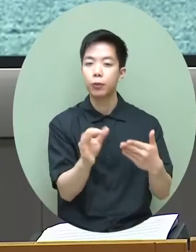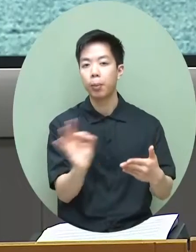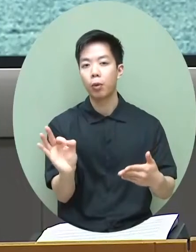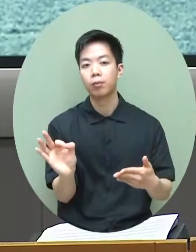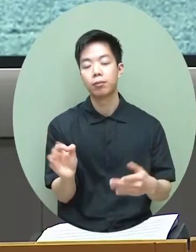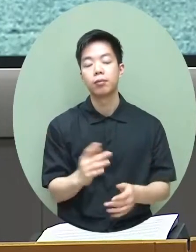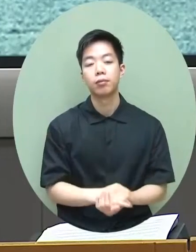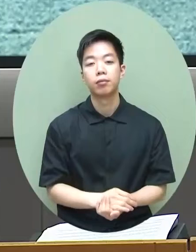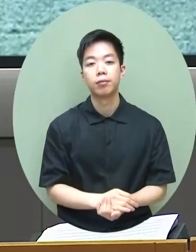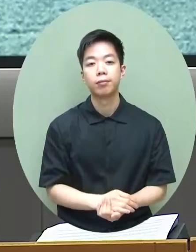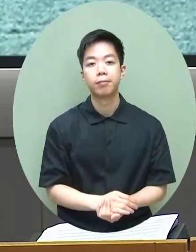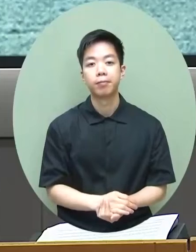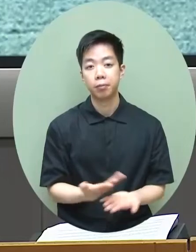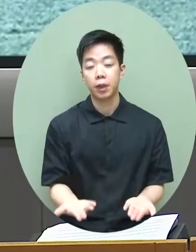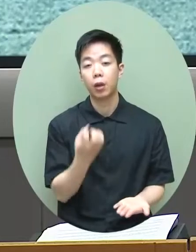contact.